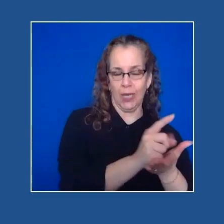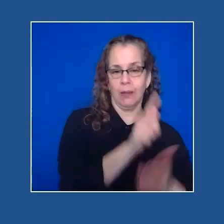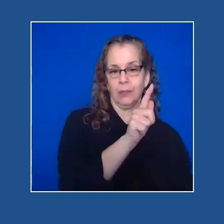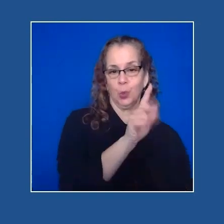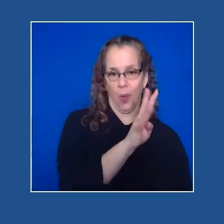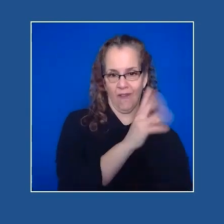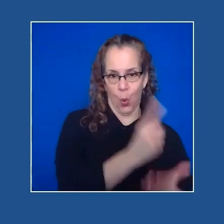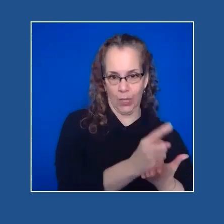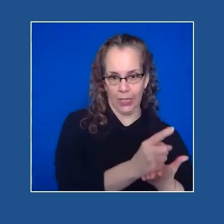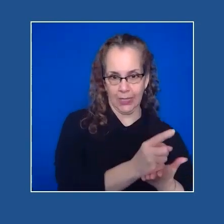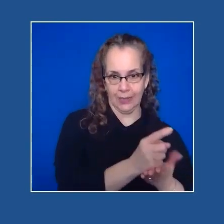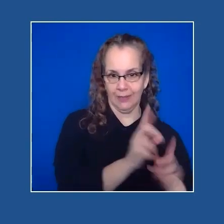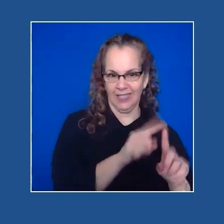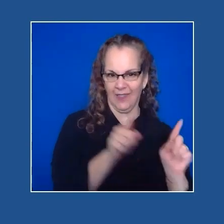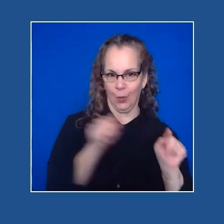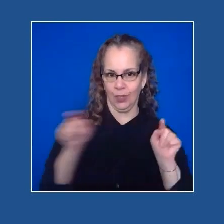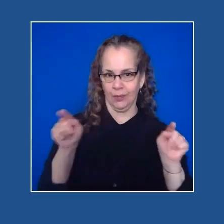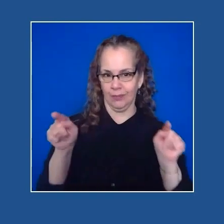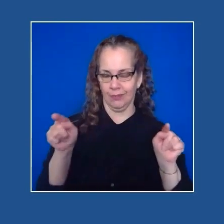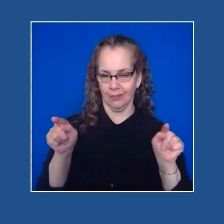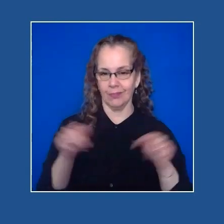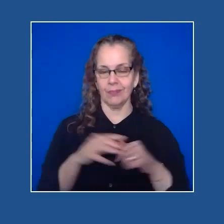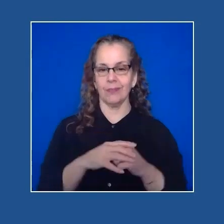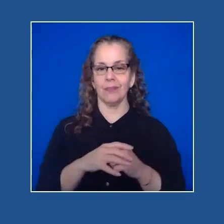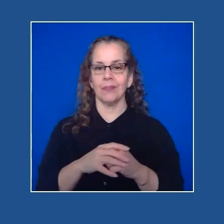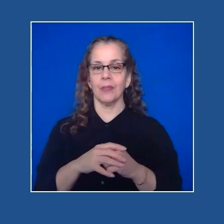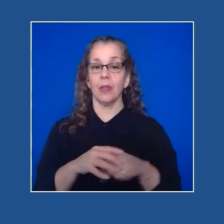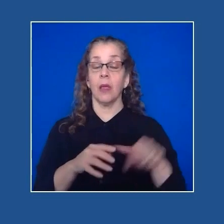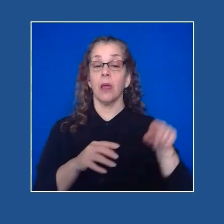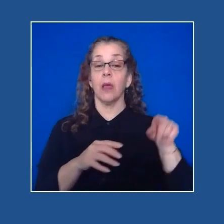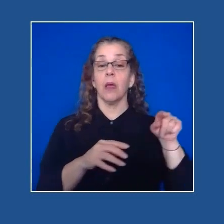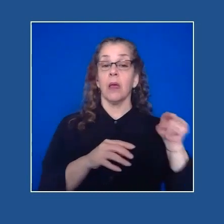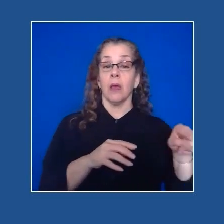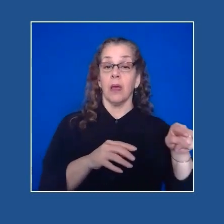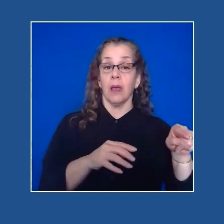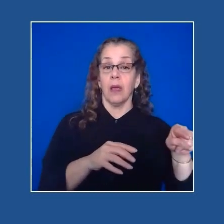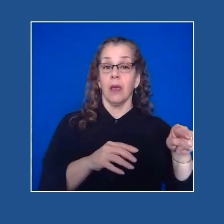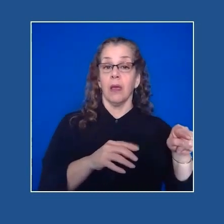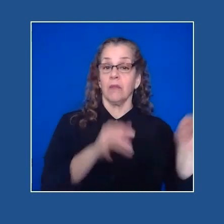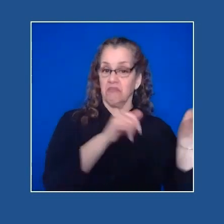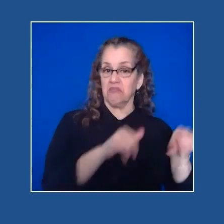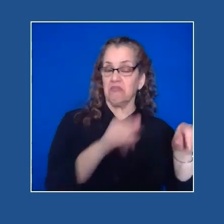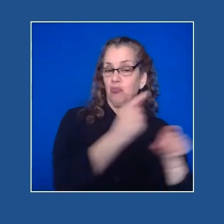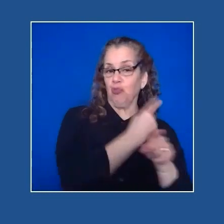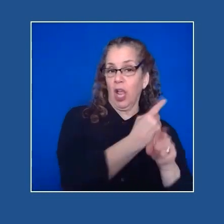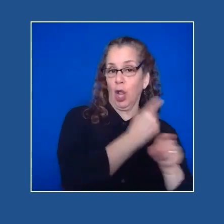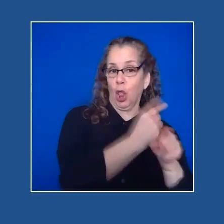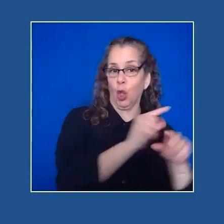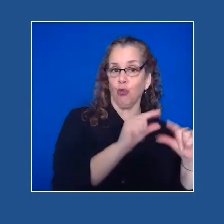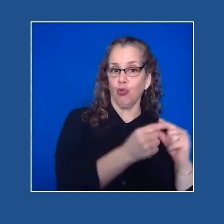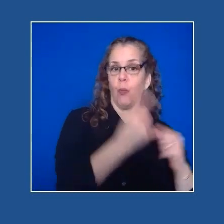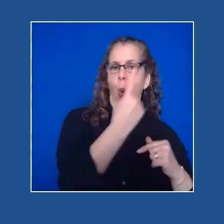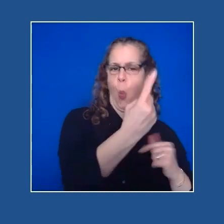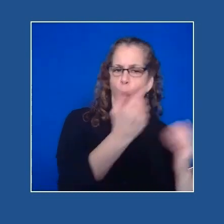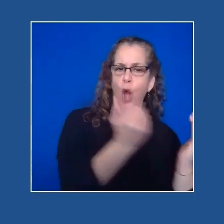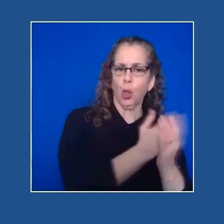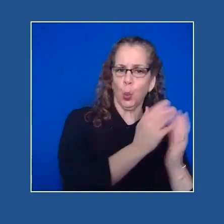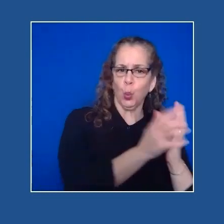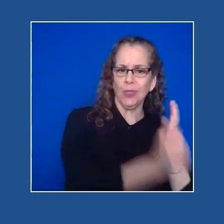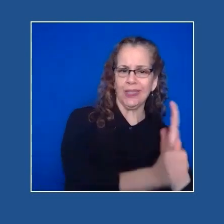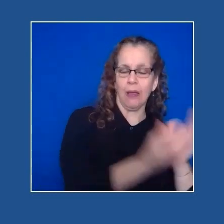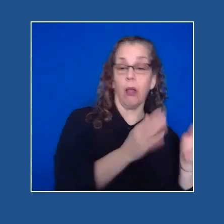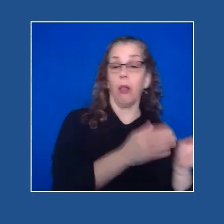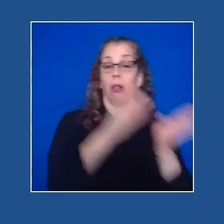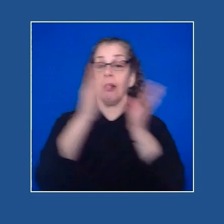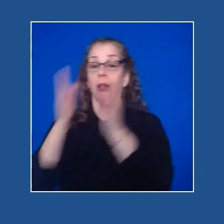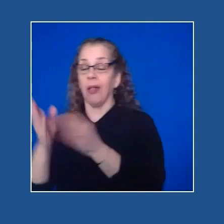group. Instead of covering one new skill each week for 24 weeks, we covered 4 introductory skills, sampling from the